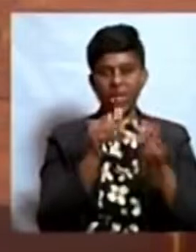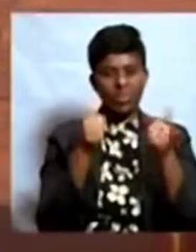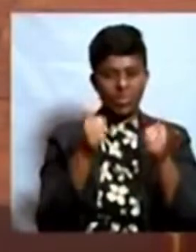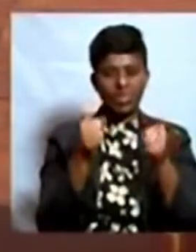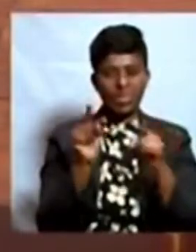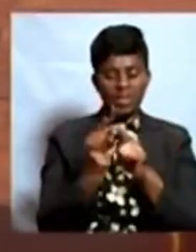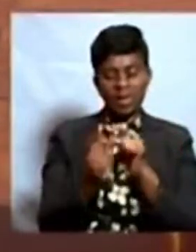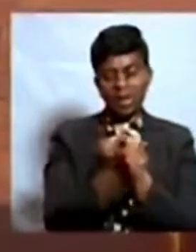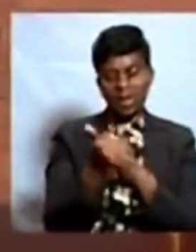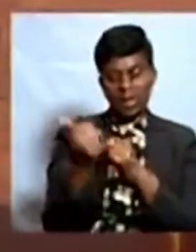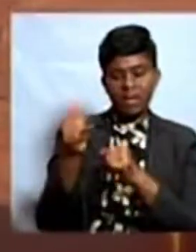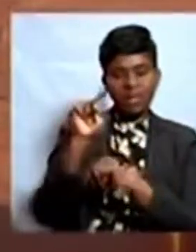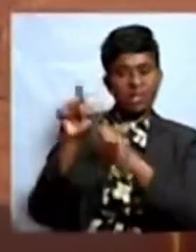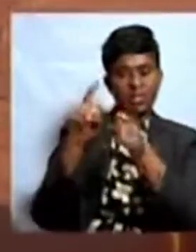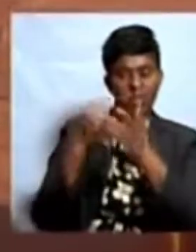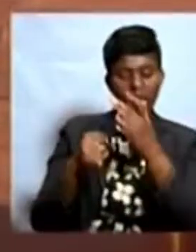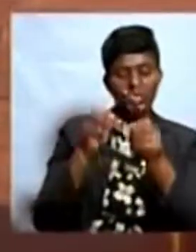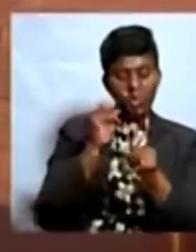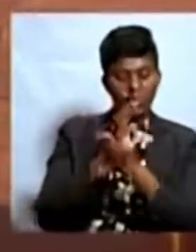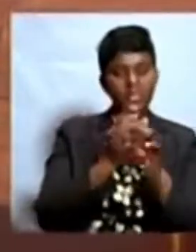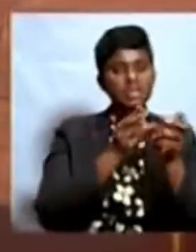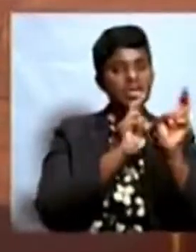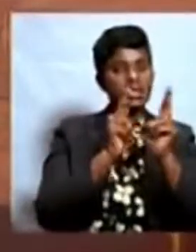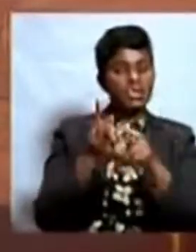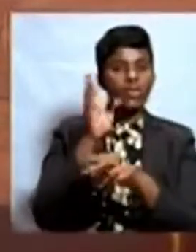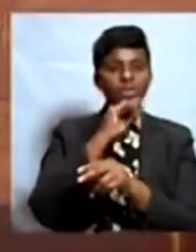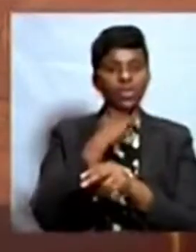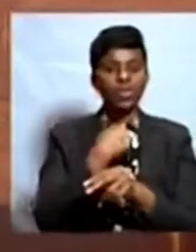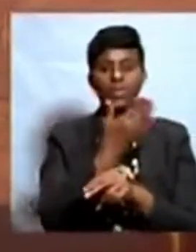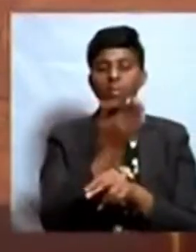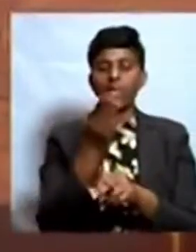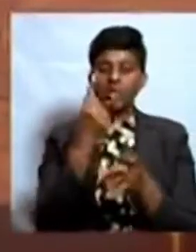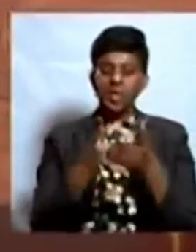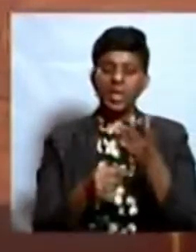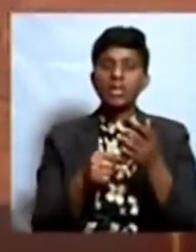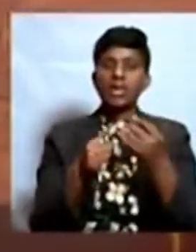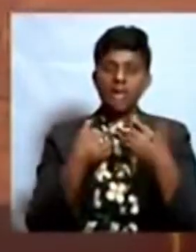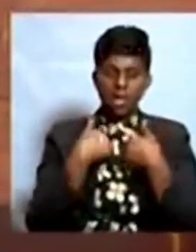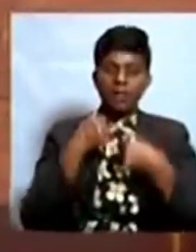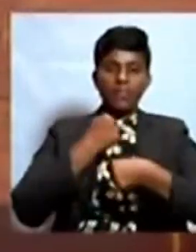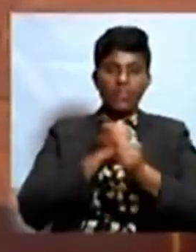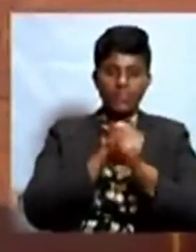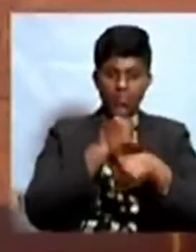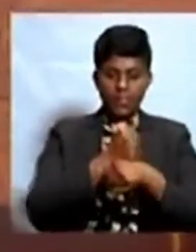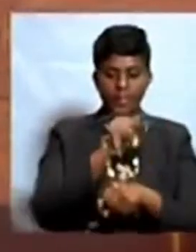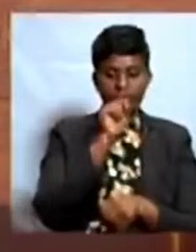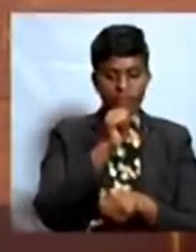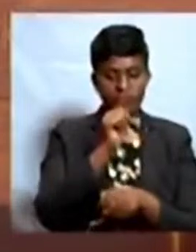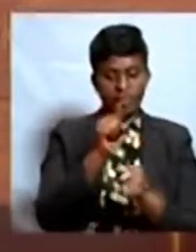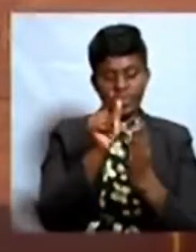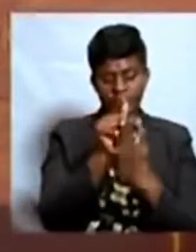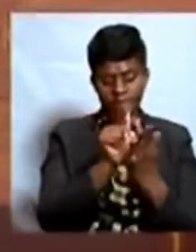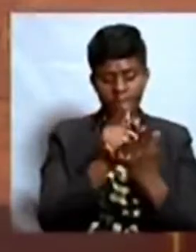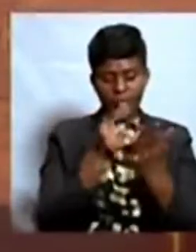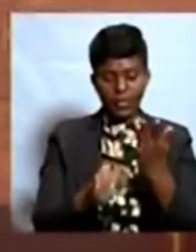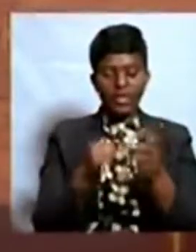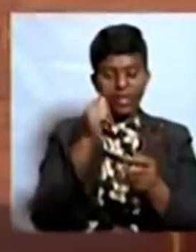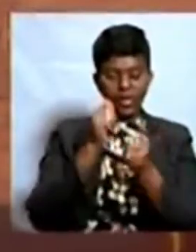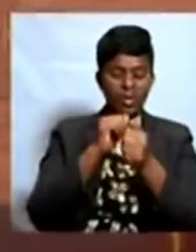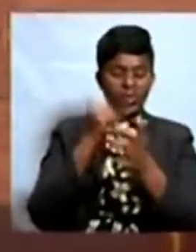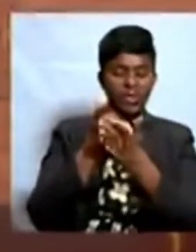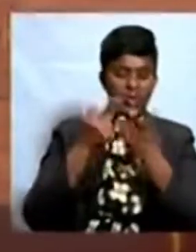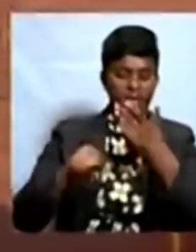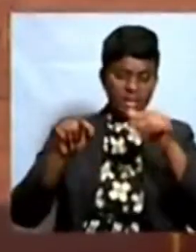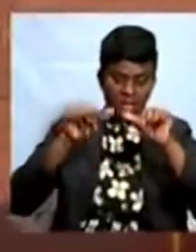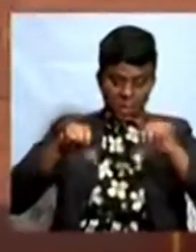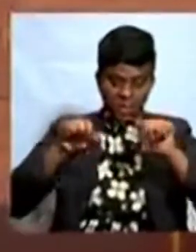And the other question which you have already answered is, what has necessitated this bill? It's because of the